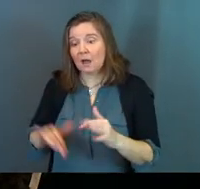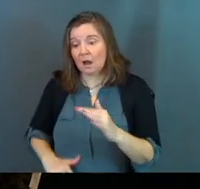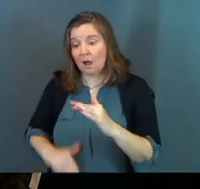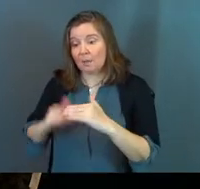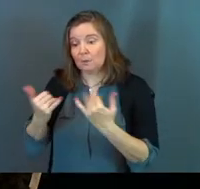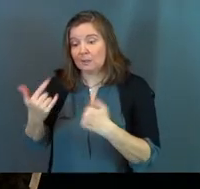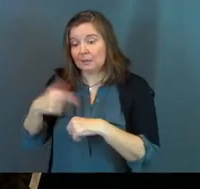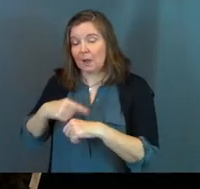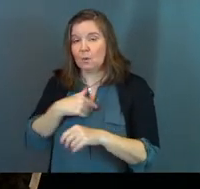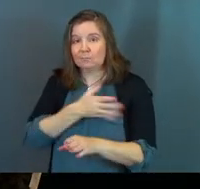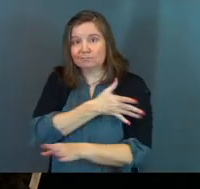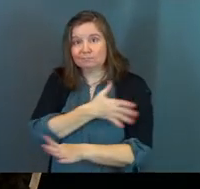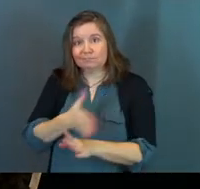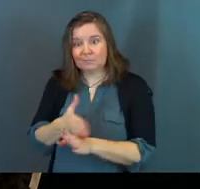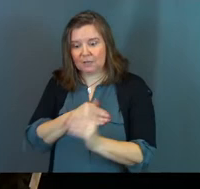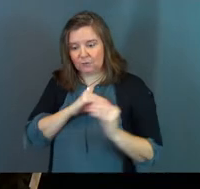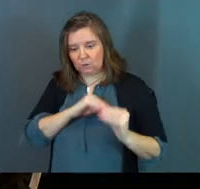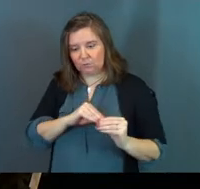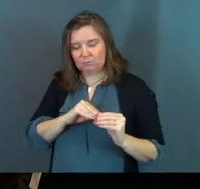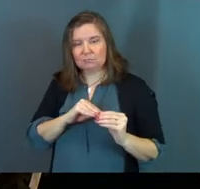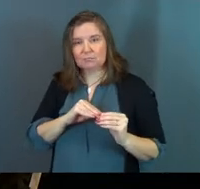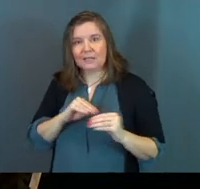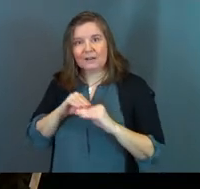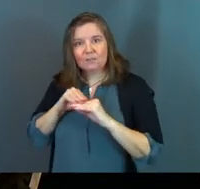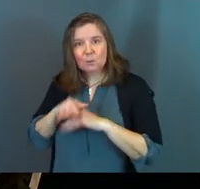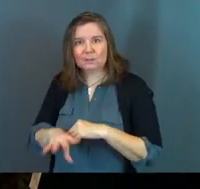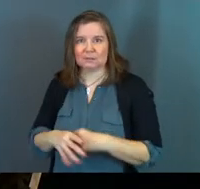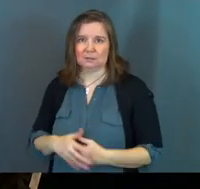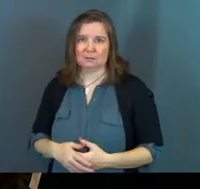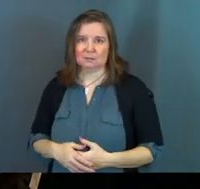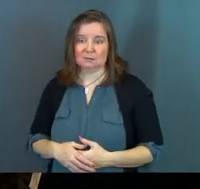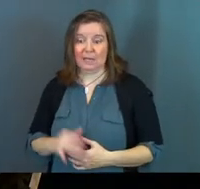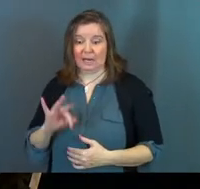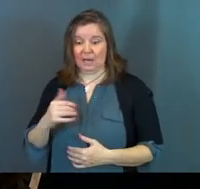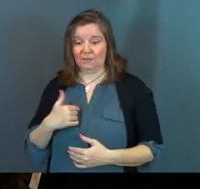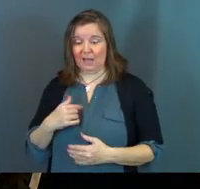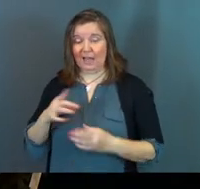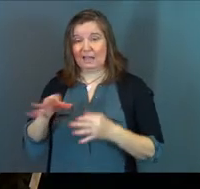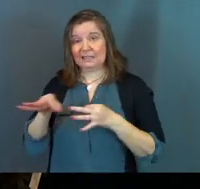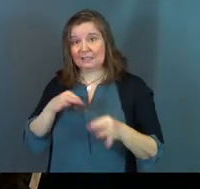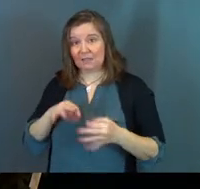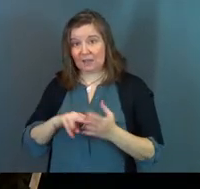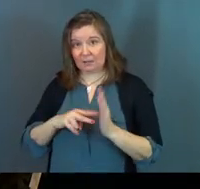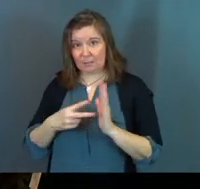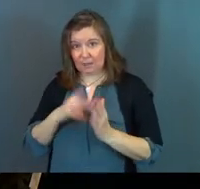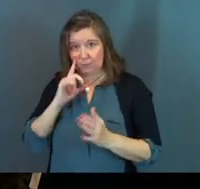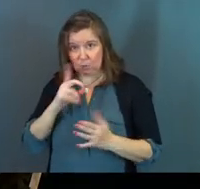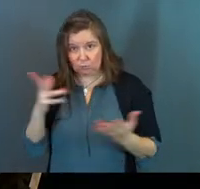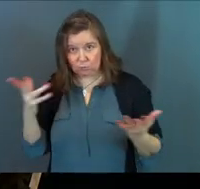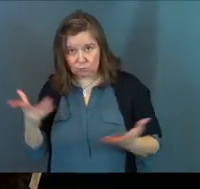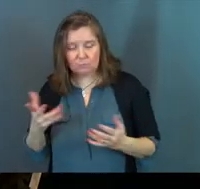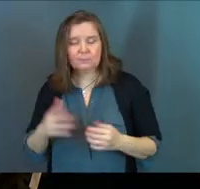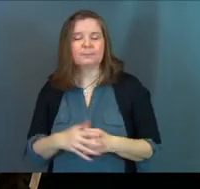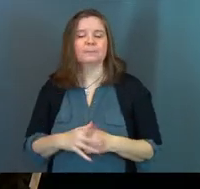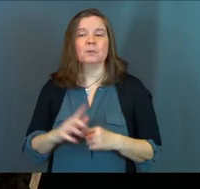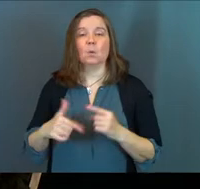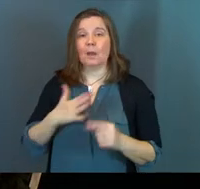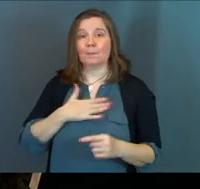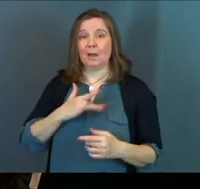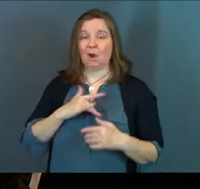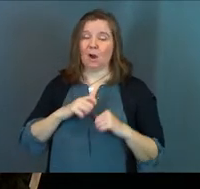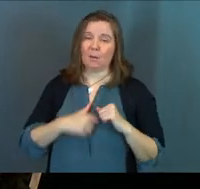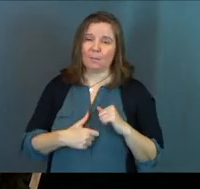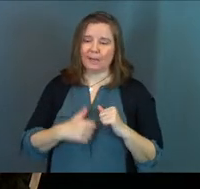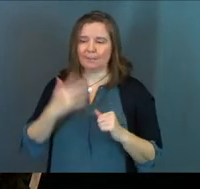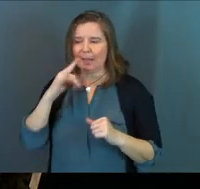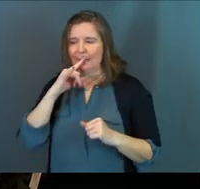up to this point is you've built influence. And if I could just define influence for you, it is that when my heart